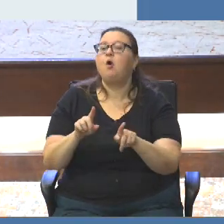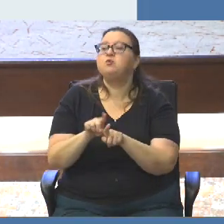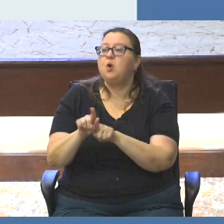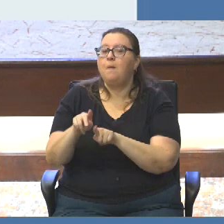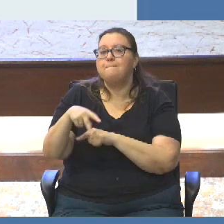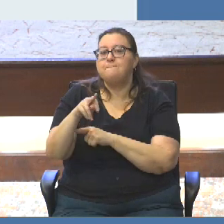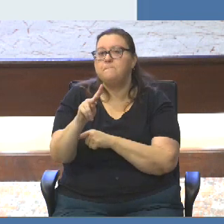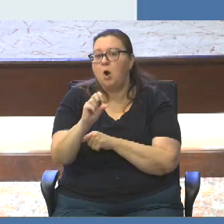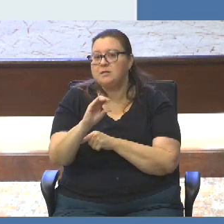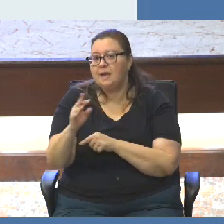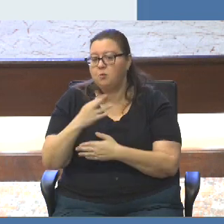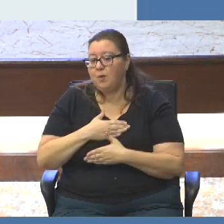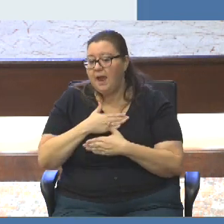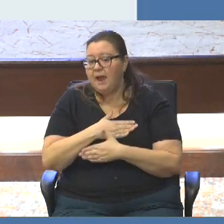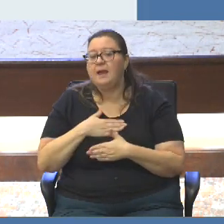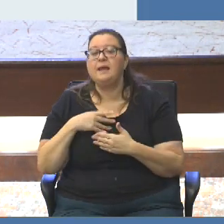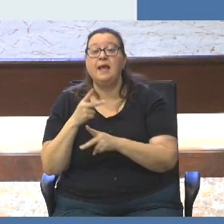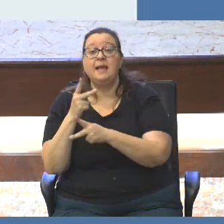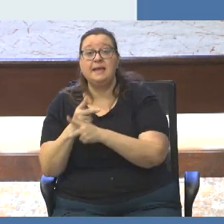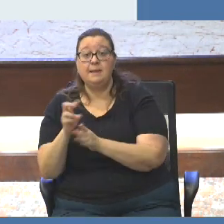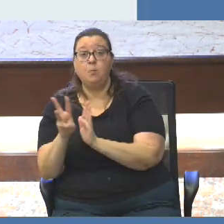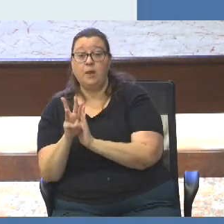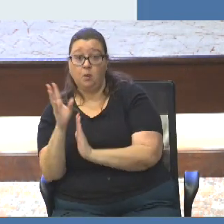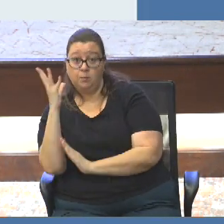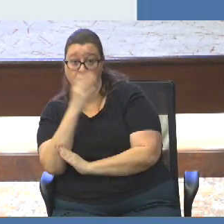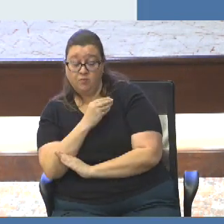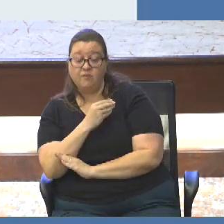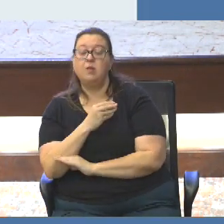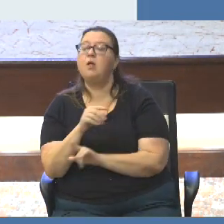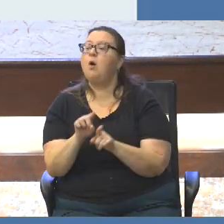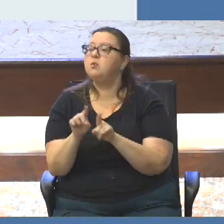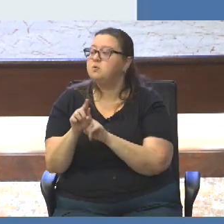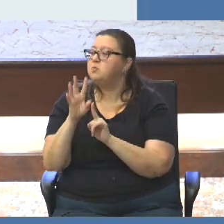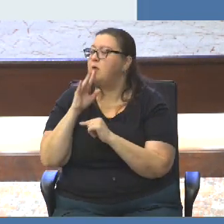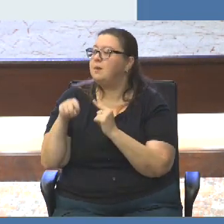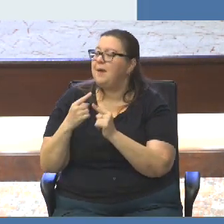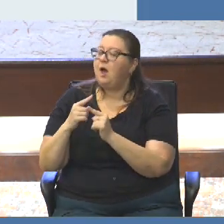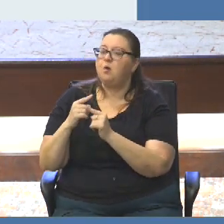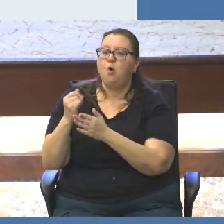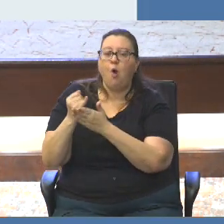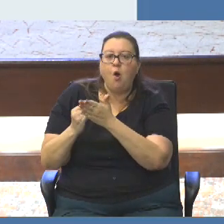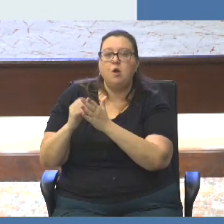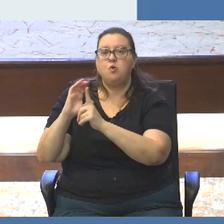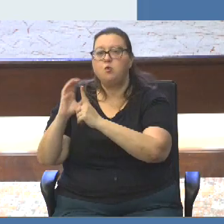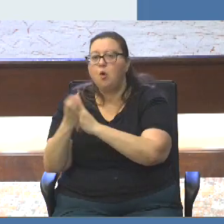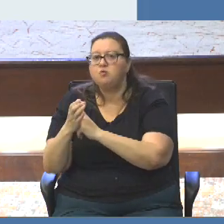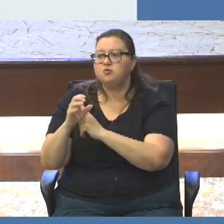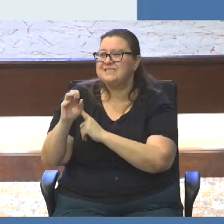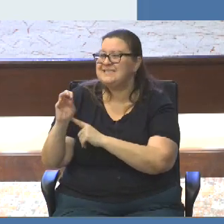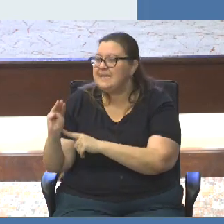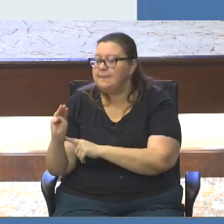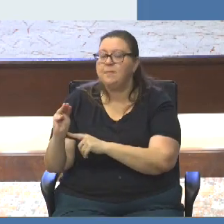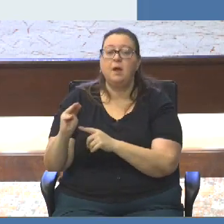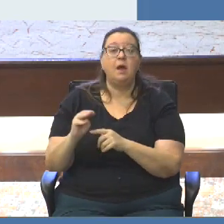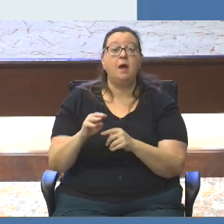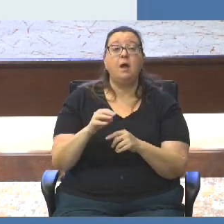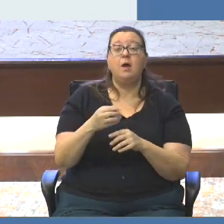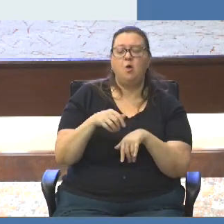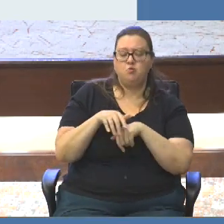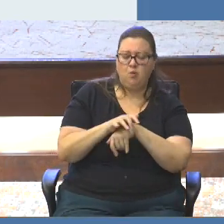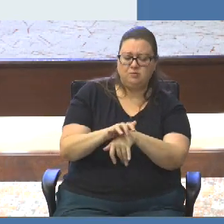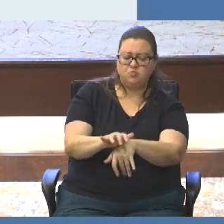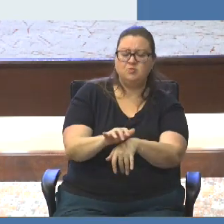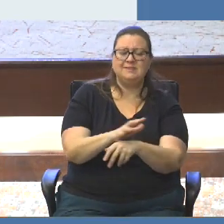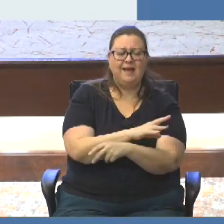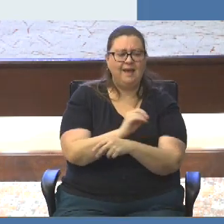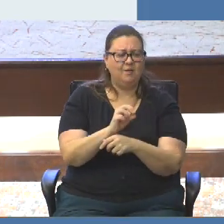these conversations focused on arts and culture and STEAM. Other conversations were with Grassroots Waco, the Mayborn Museum, La